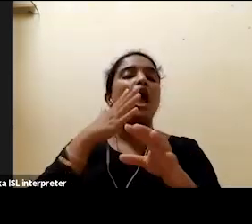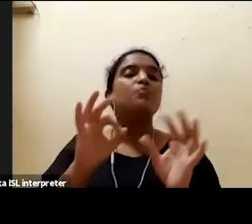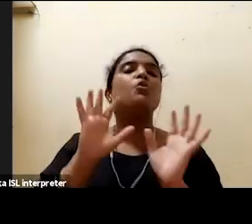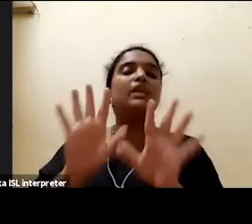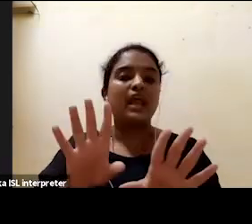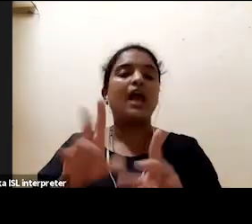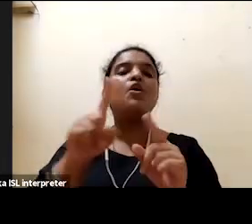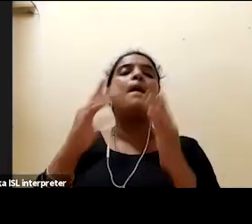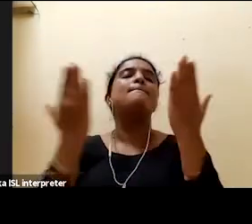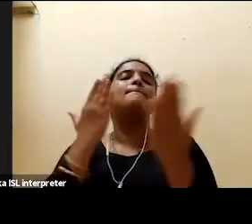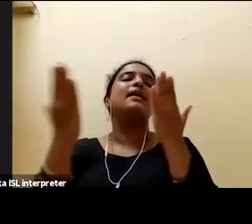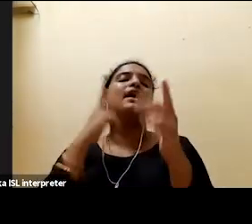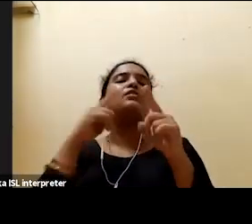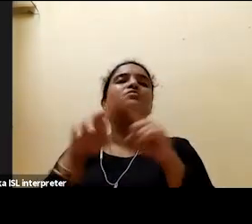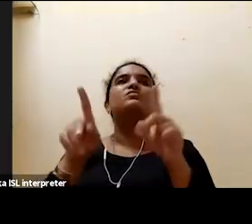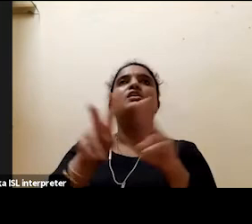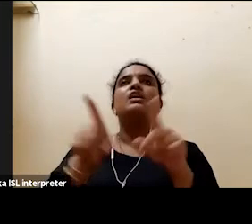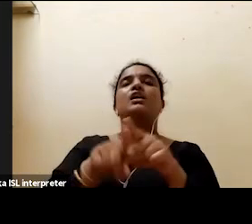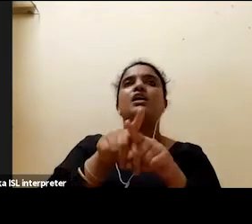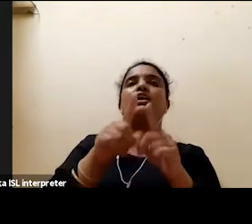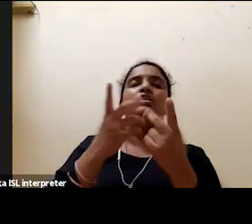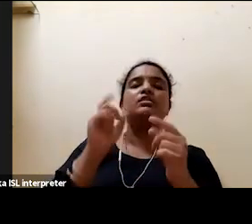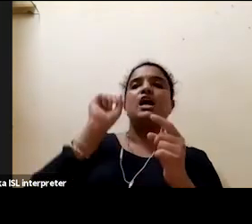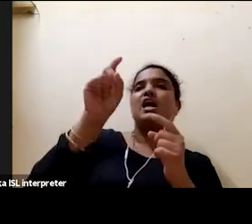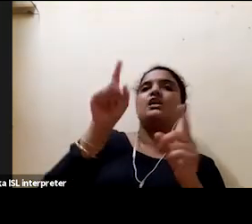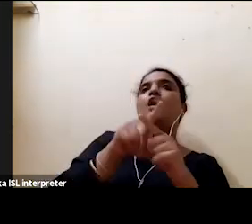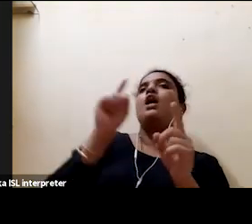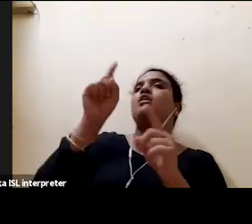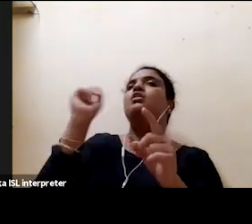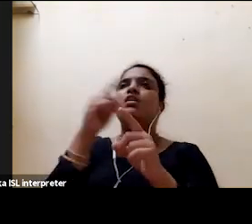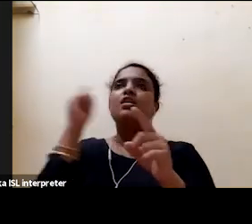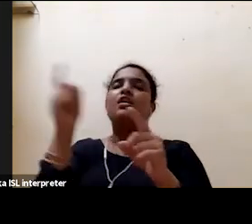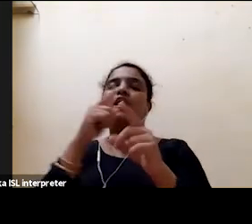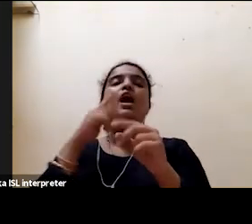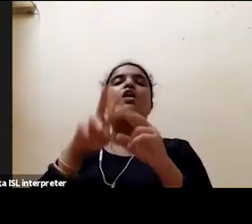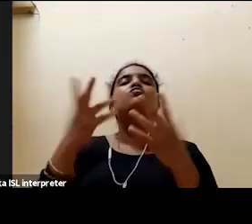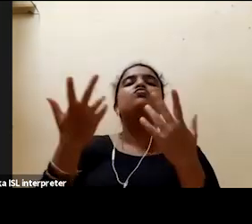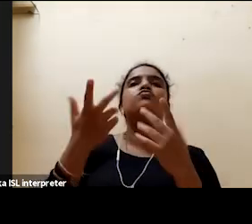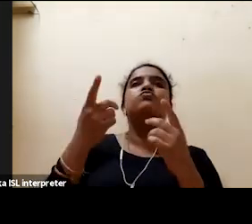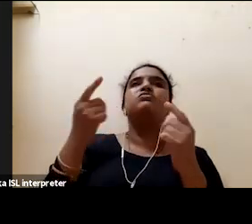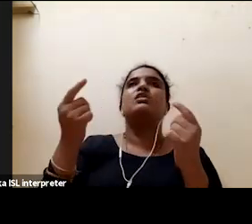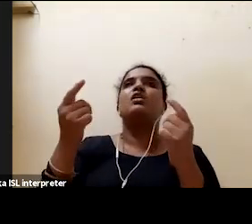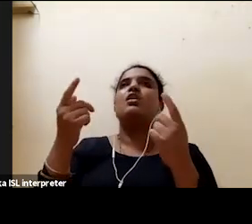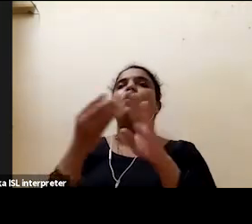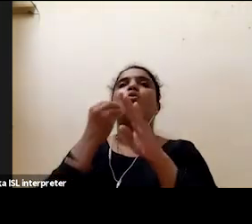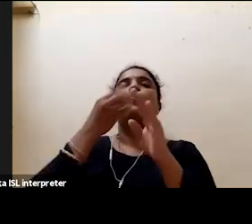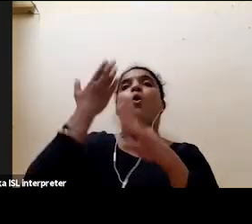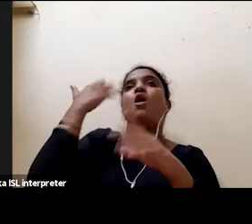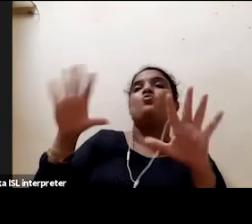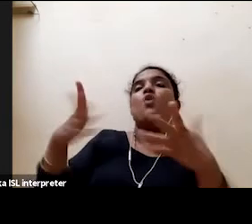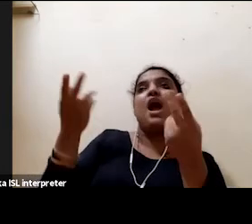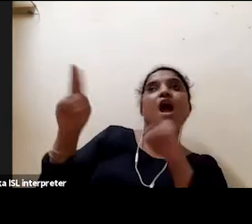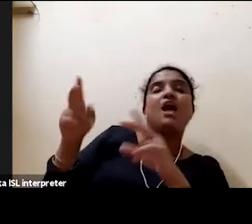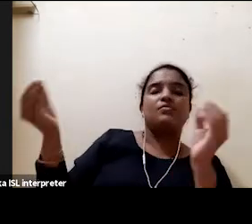a balance between catchy and clickbait. So again, write something controversial or write something you